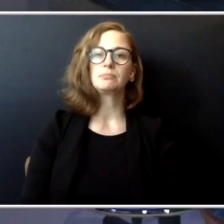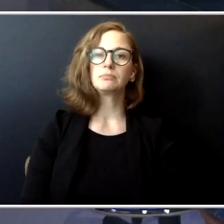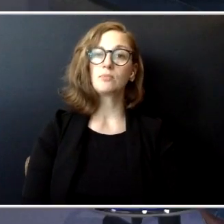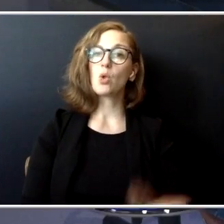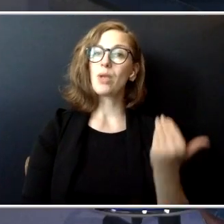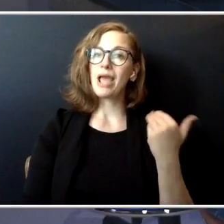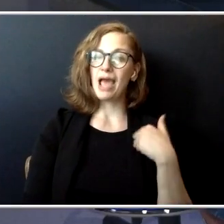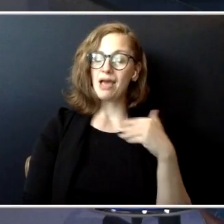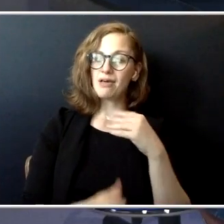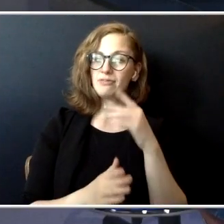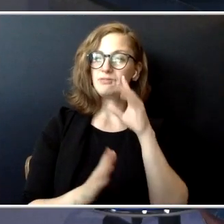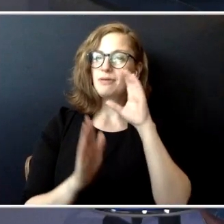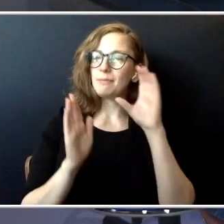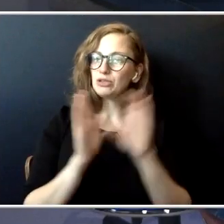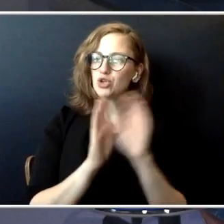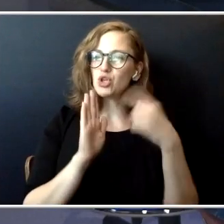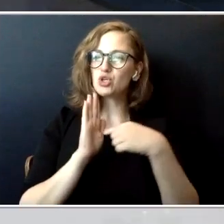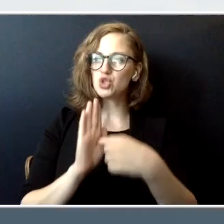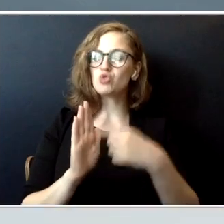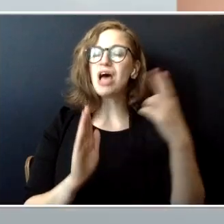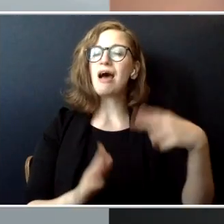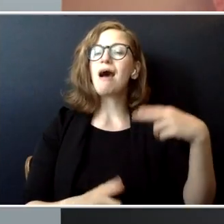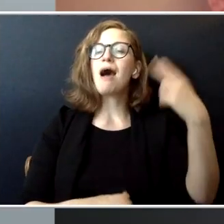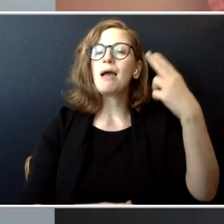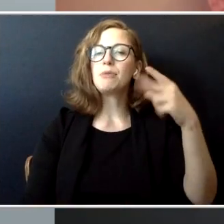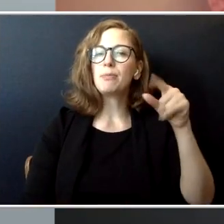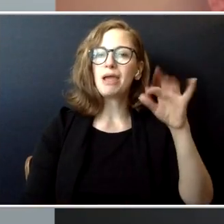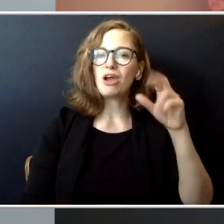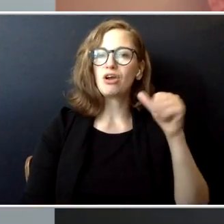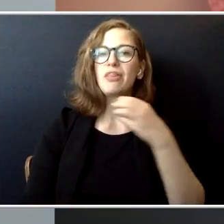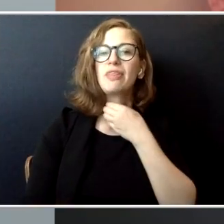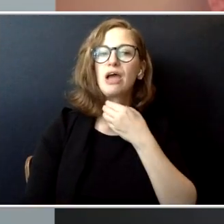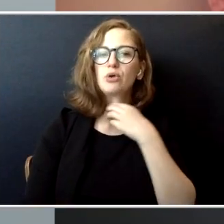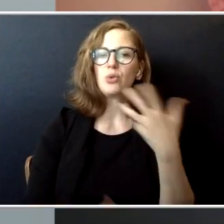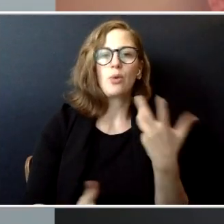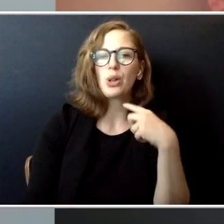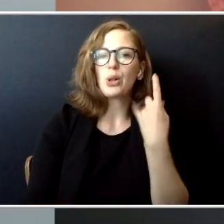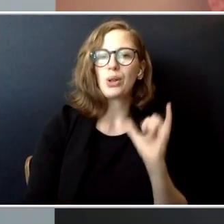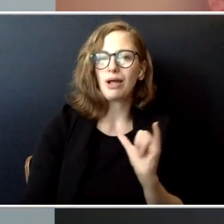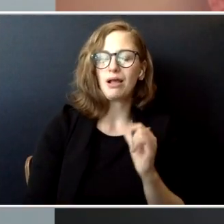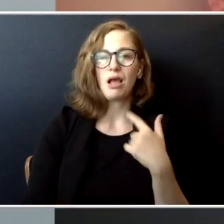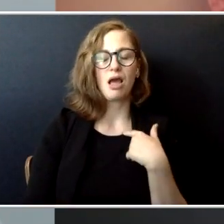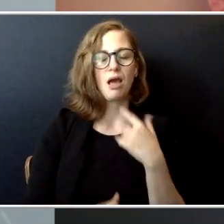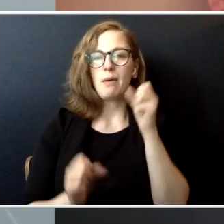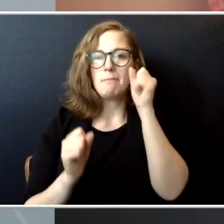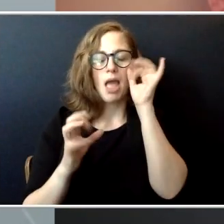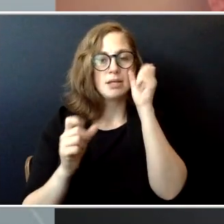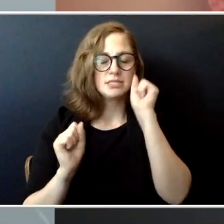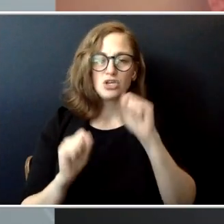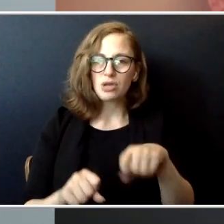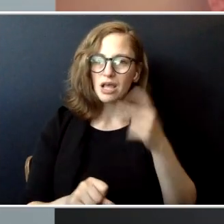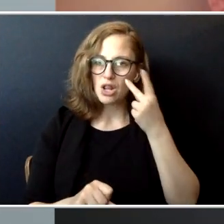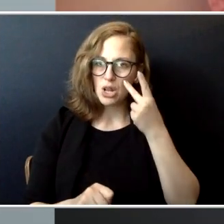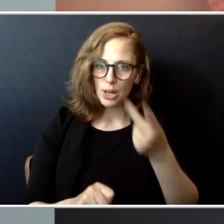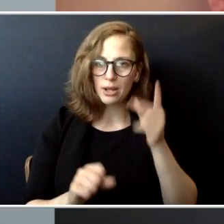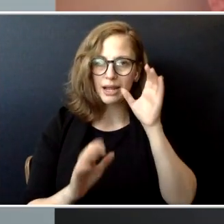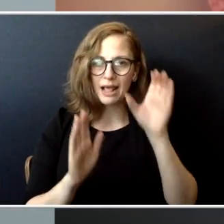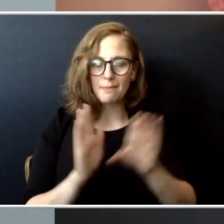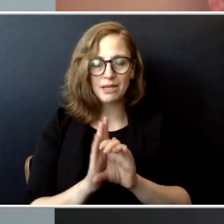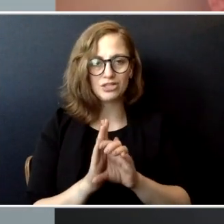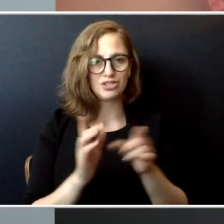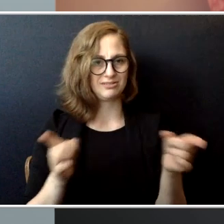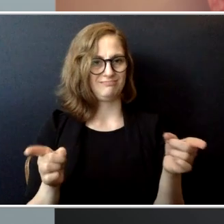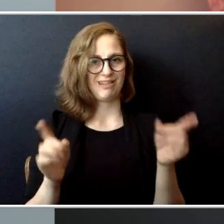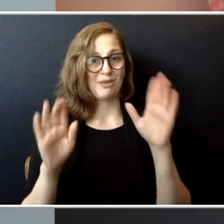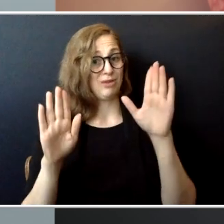diagnosis and what hyperparathyroidism looks like. I'm always amazed that you can look at these images. Well, first, this is a great drawing or a